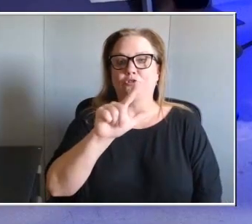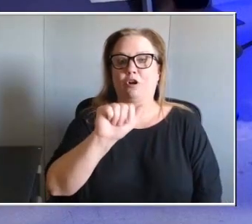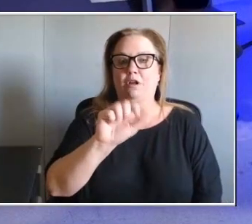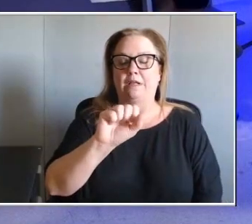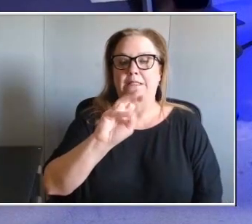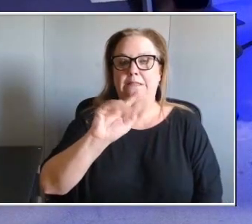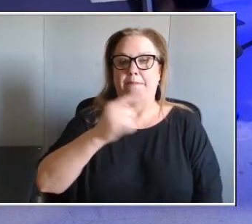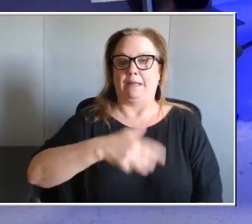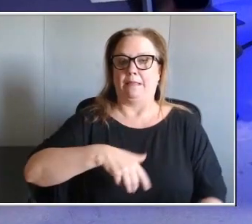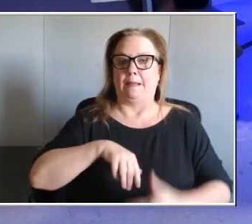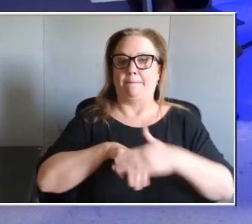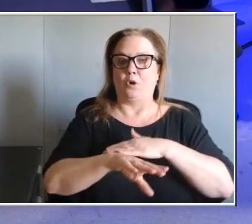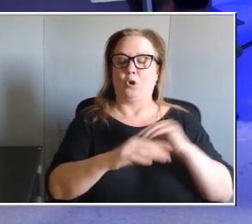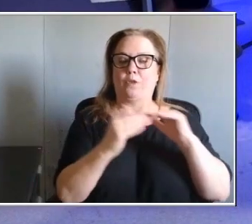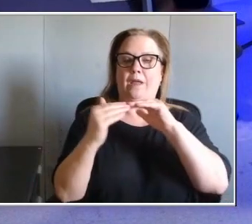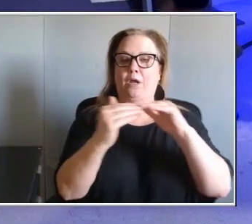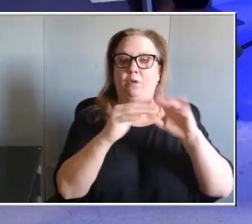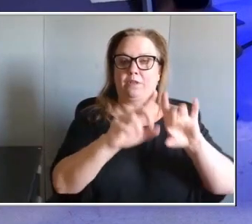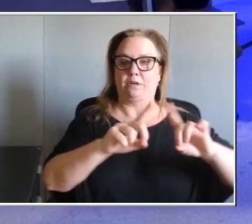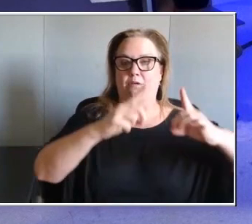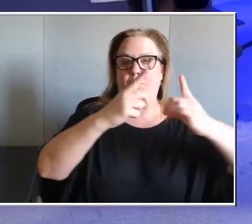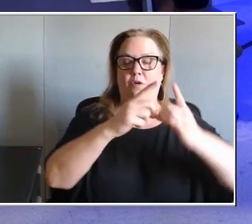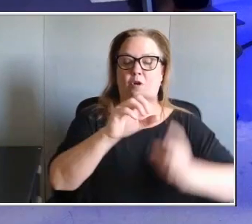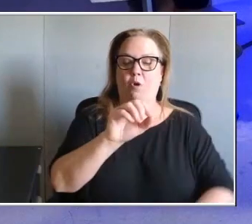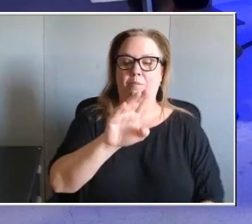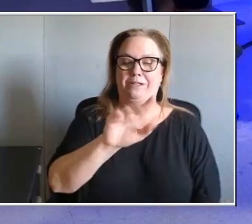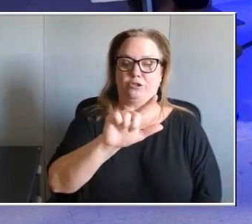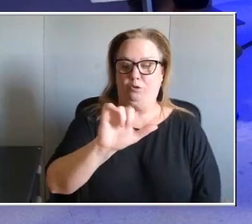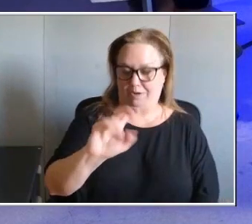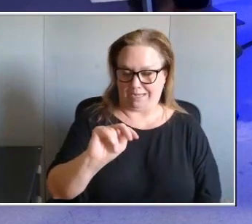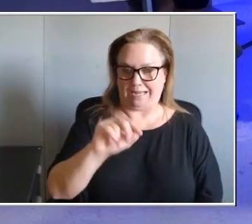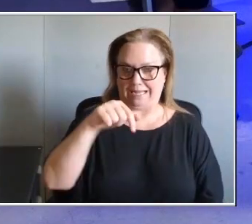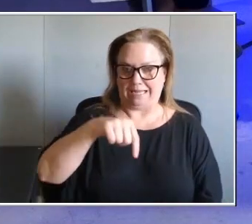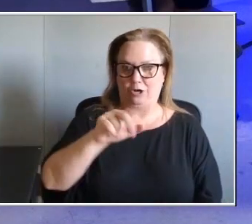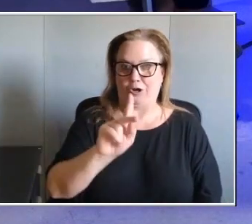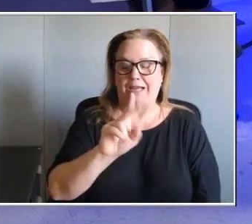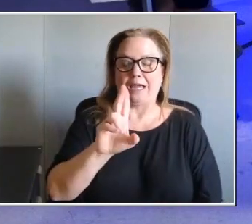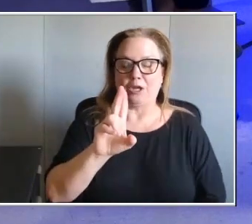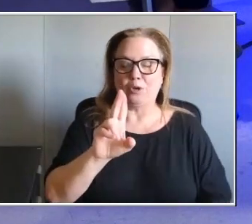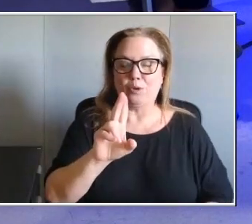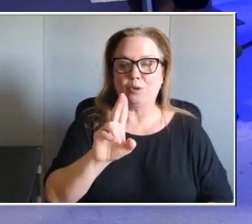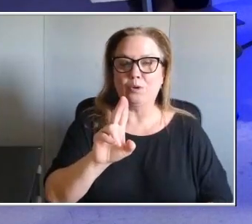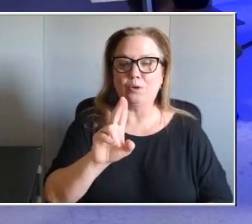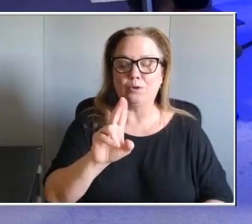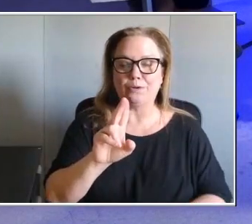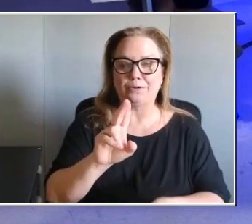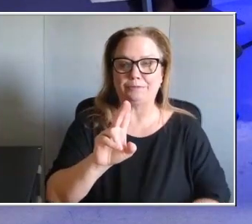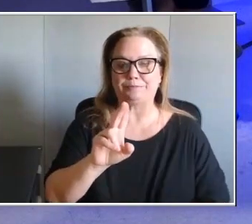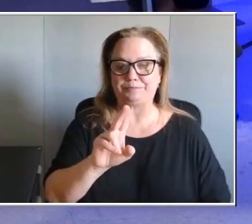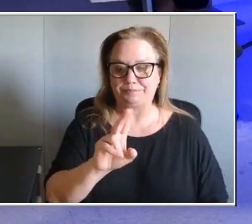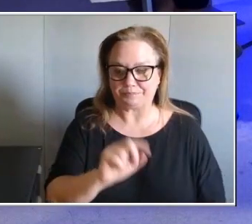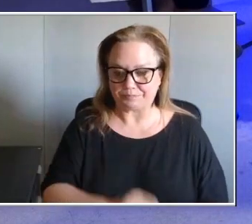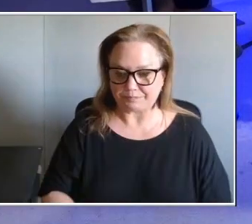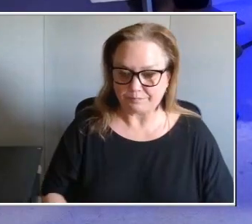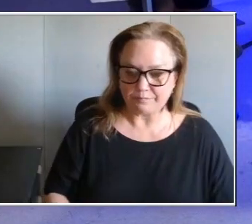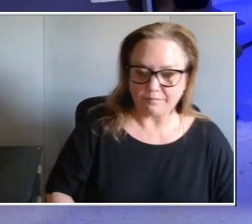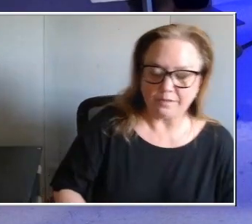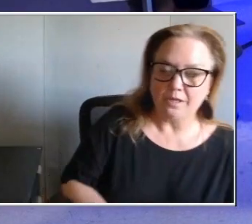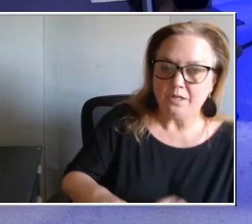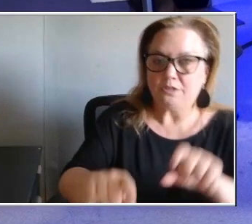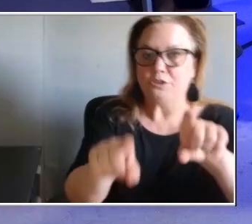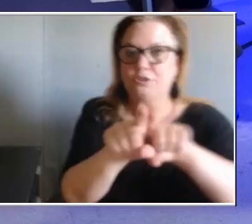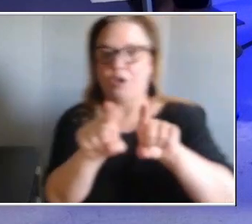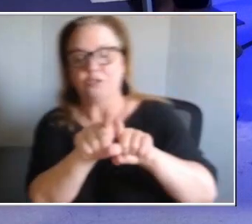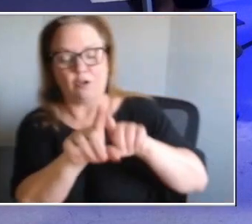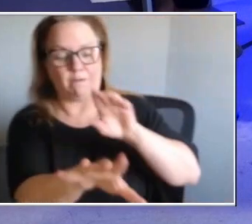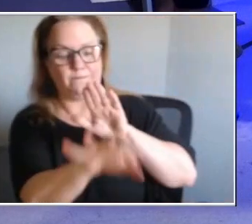Birth Equity for the Department of Obstetrics and Gynecology here at the University of Kansas Medical Center and Health System. She's also the founder and